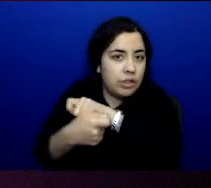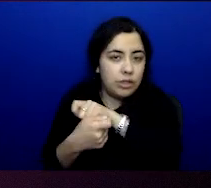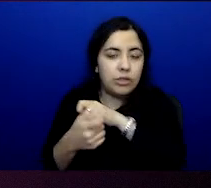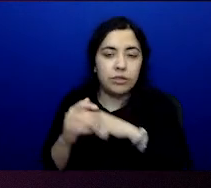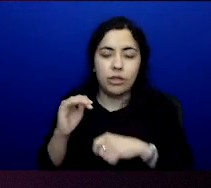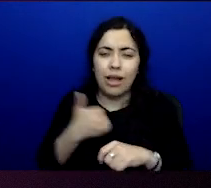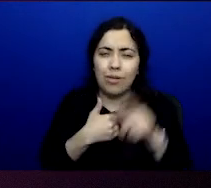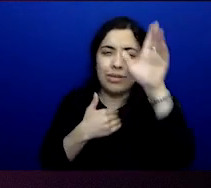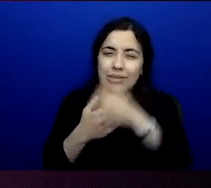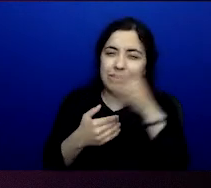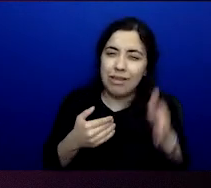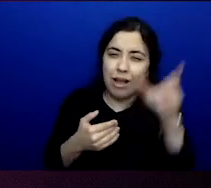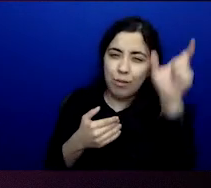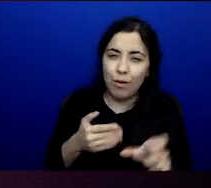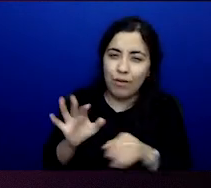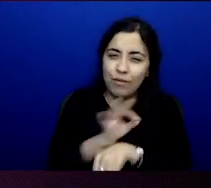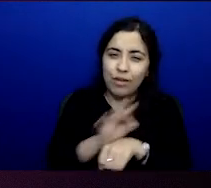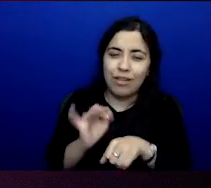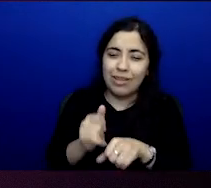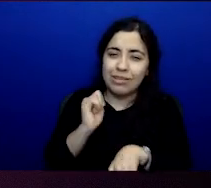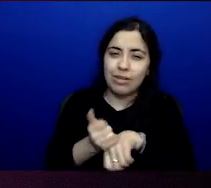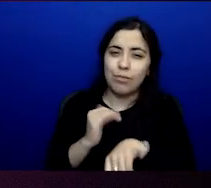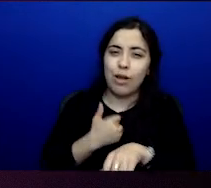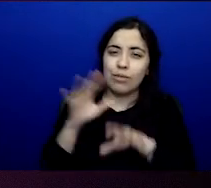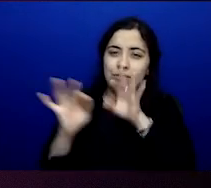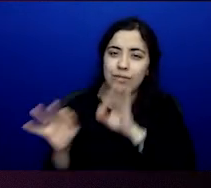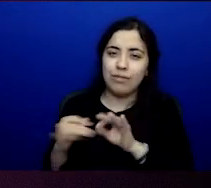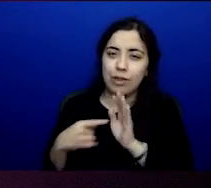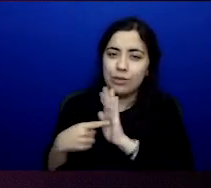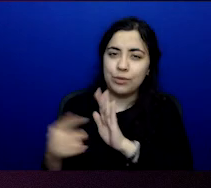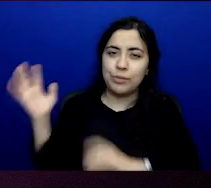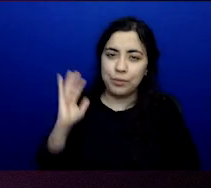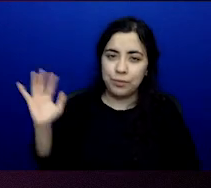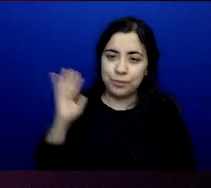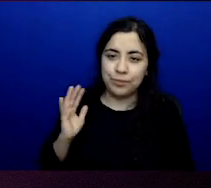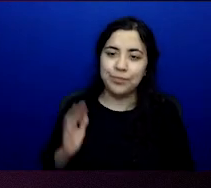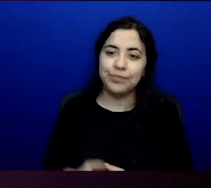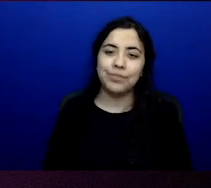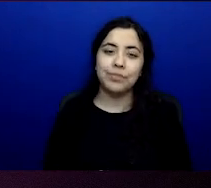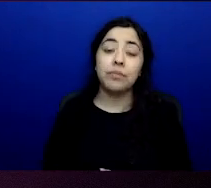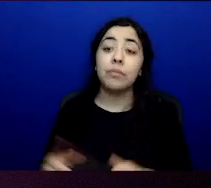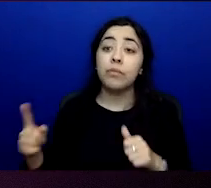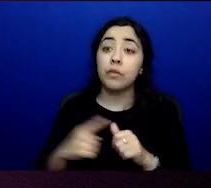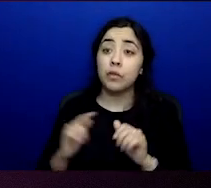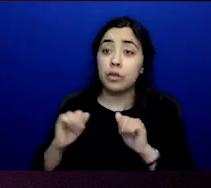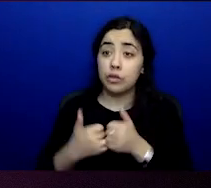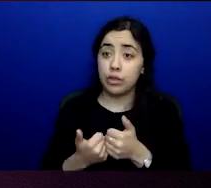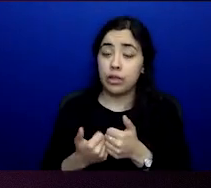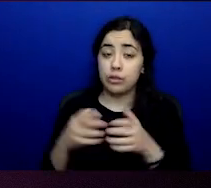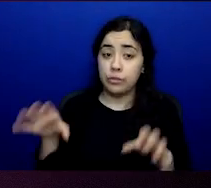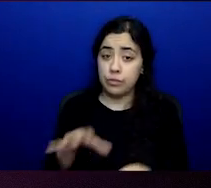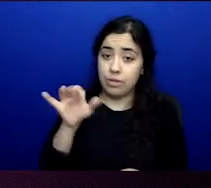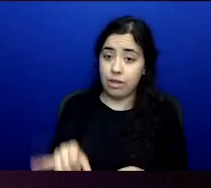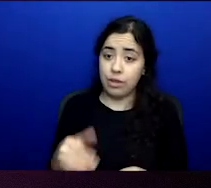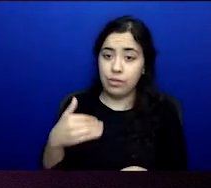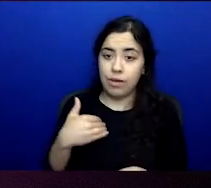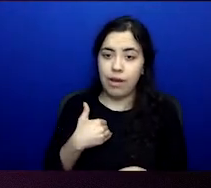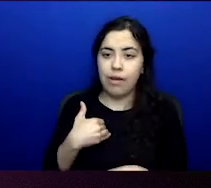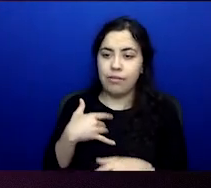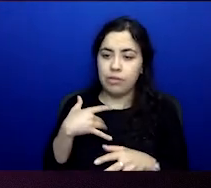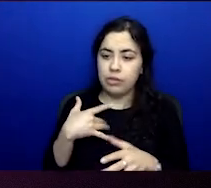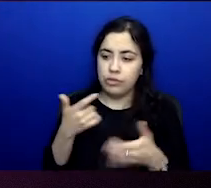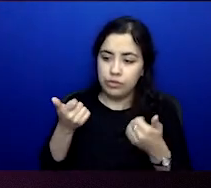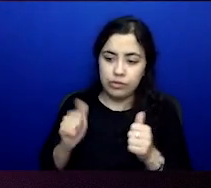which is the whole setup of our selectors that I've shown you before. The first challenge in doing this is that we have to tackle